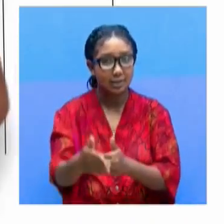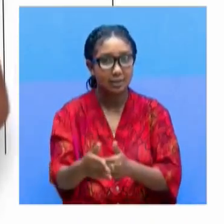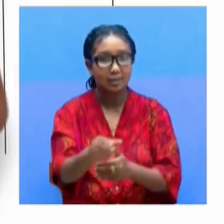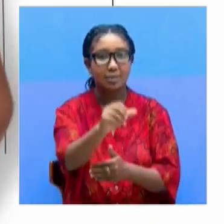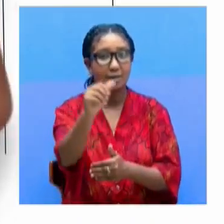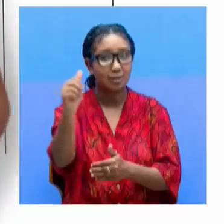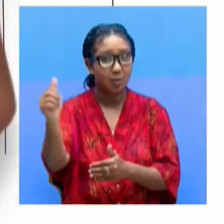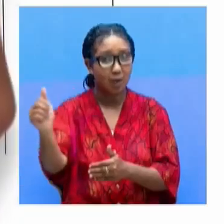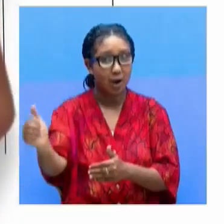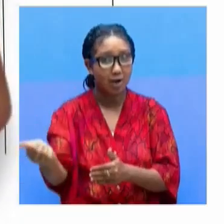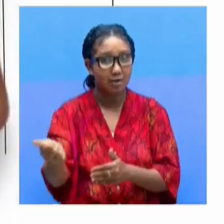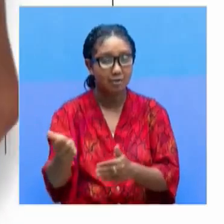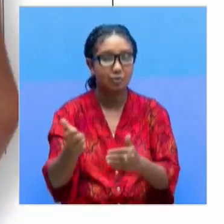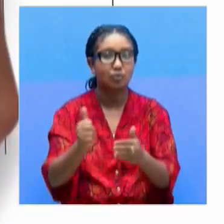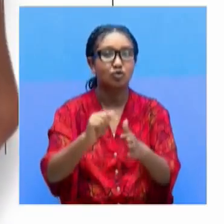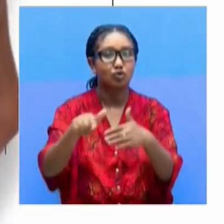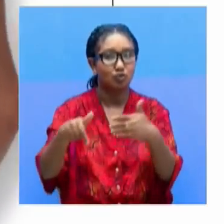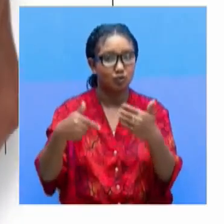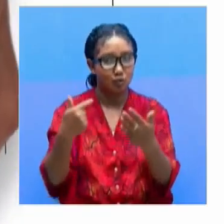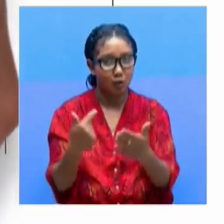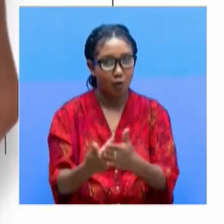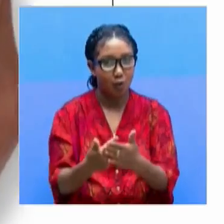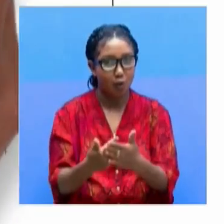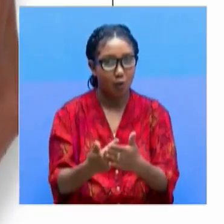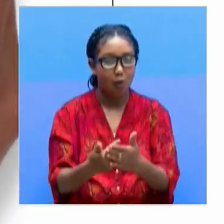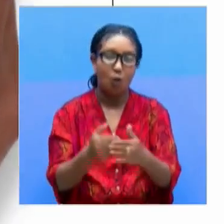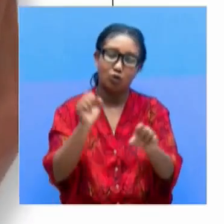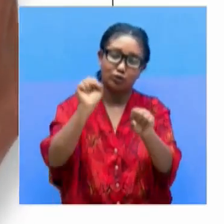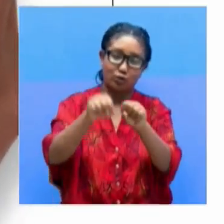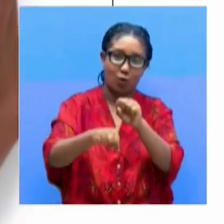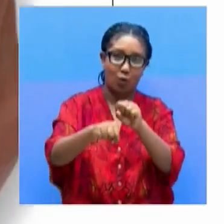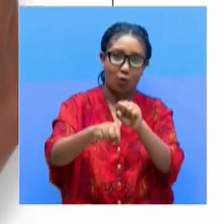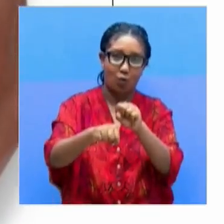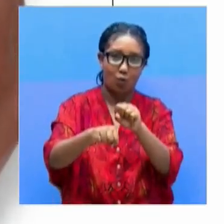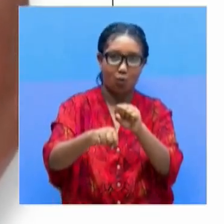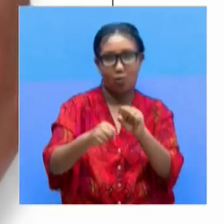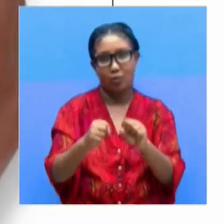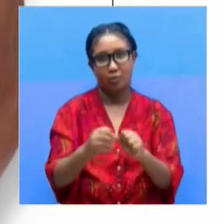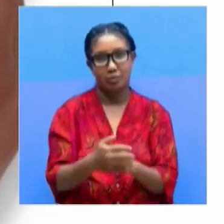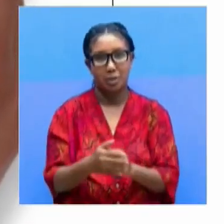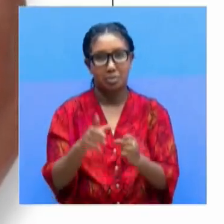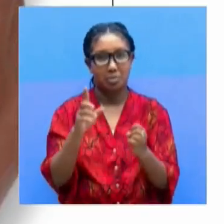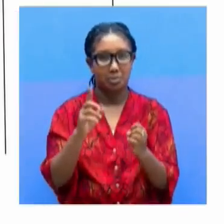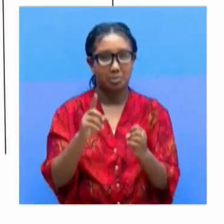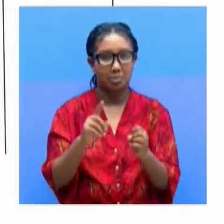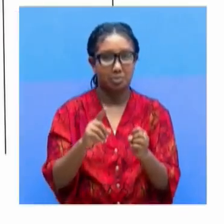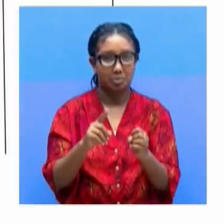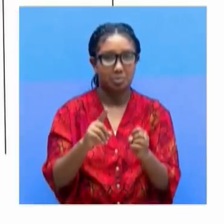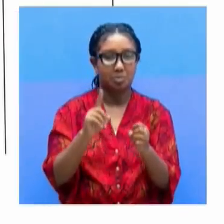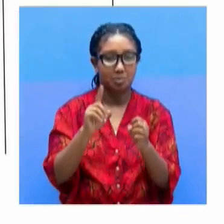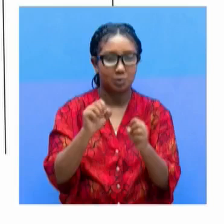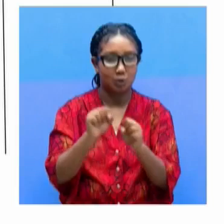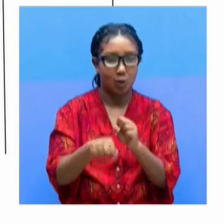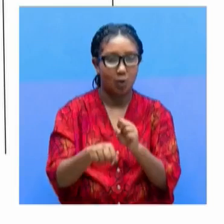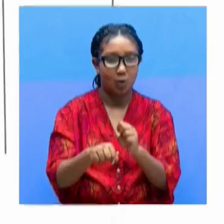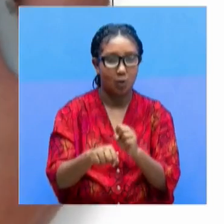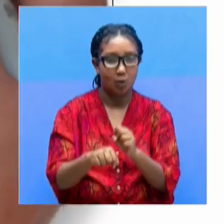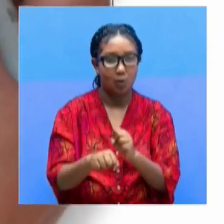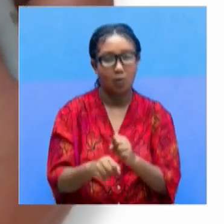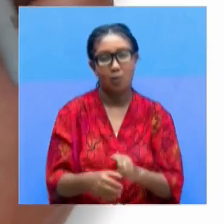other one is so. We are almost running to the edge, to the last part.